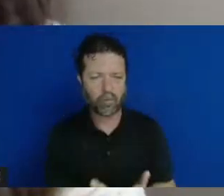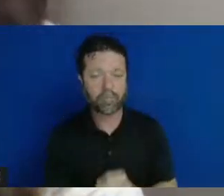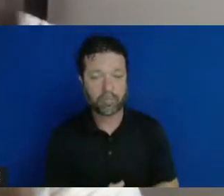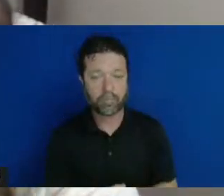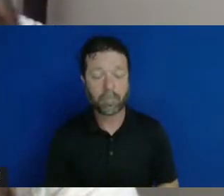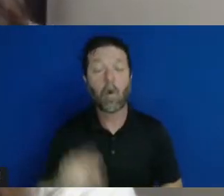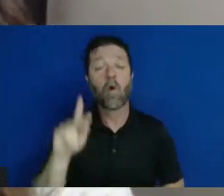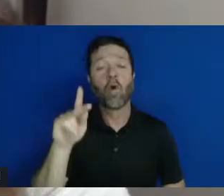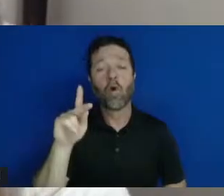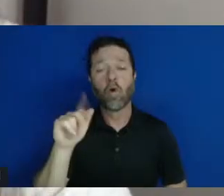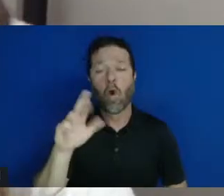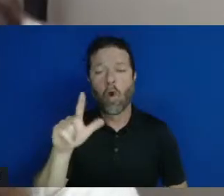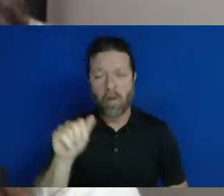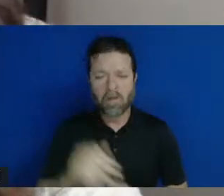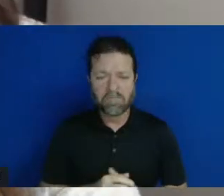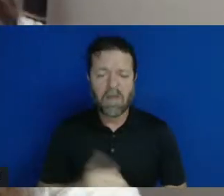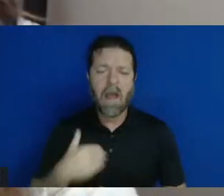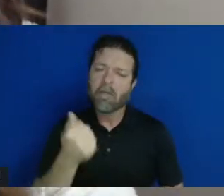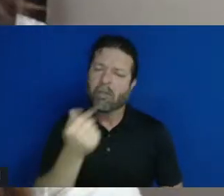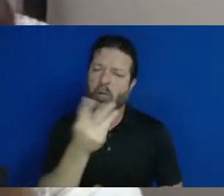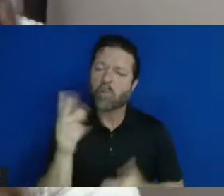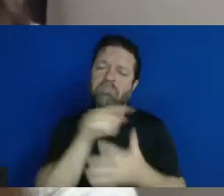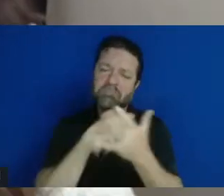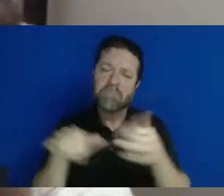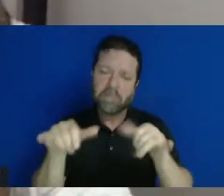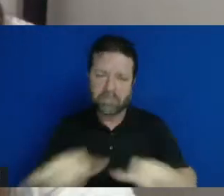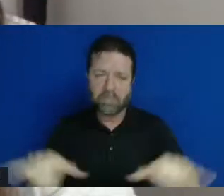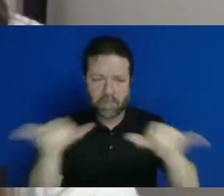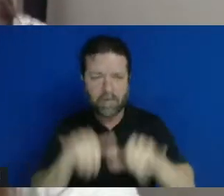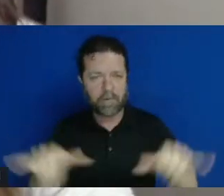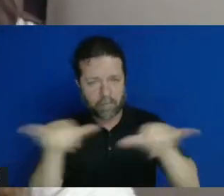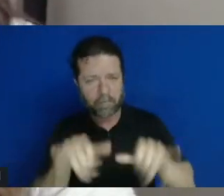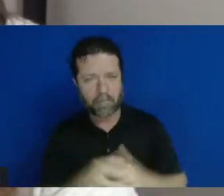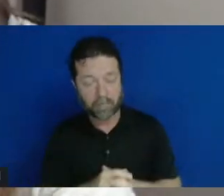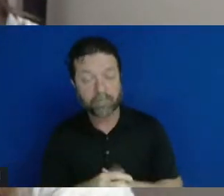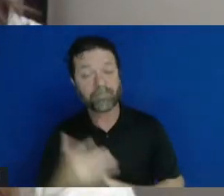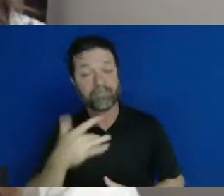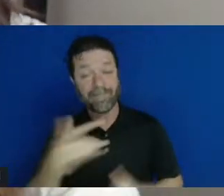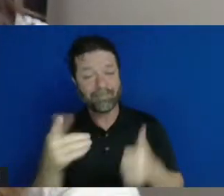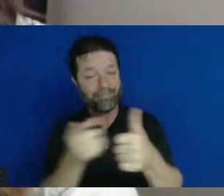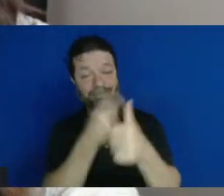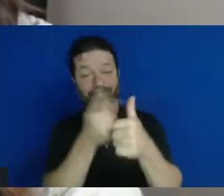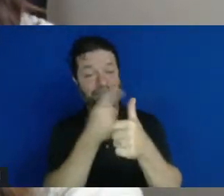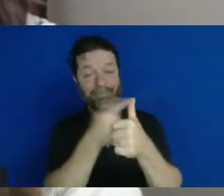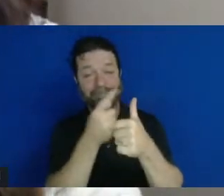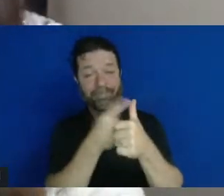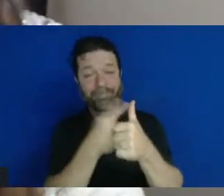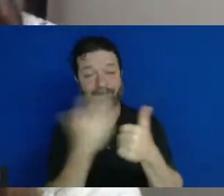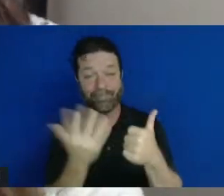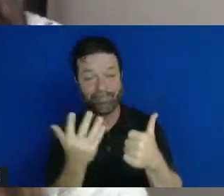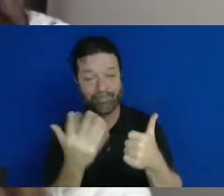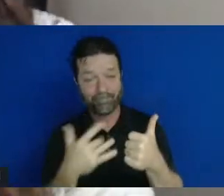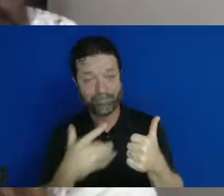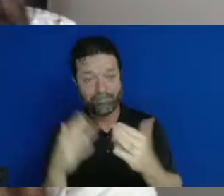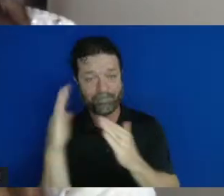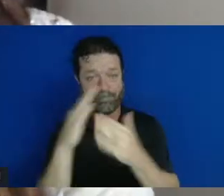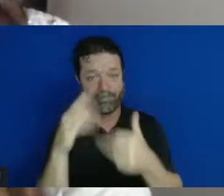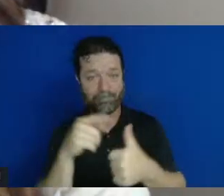most common one that we've gotten in the past is the backdrop on a solid